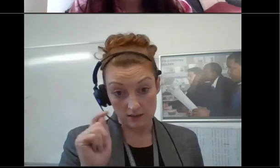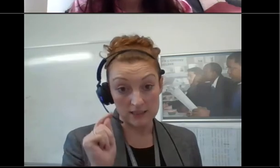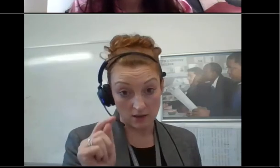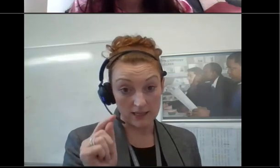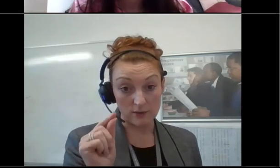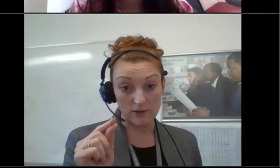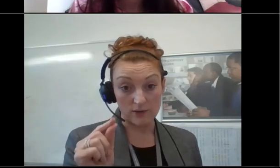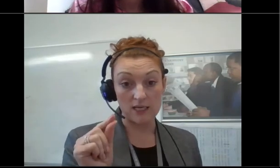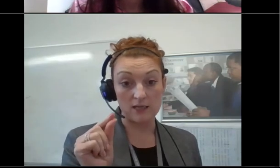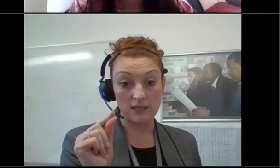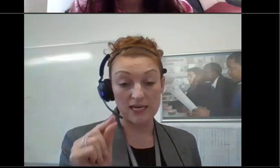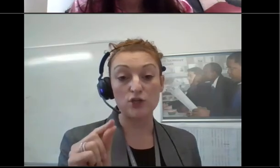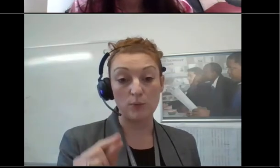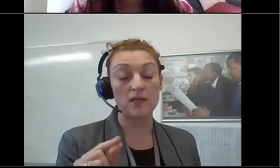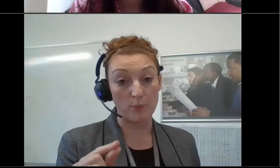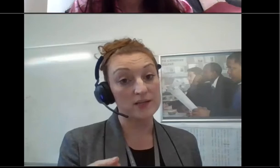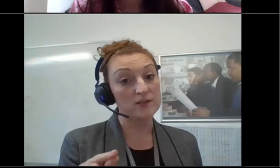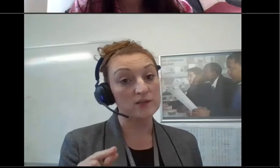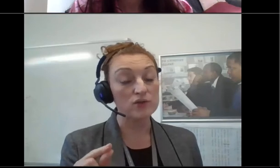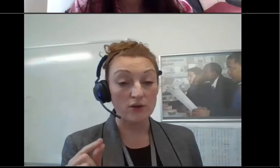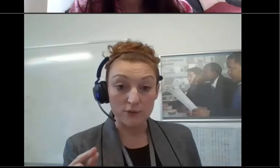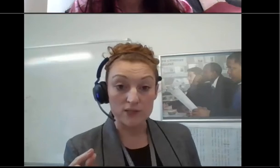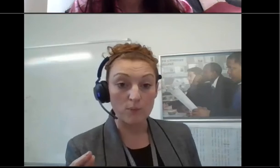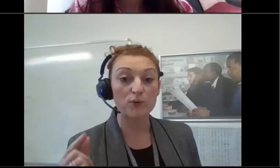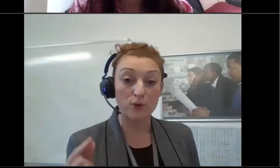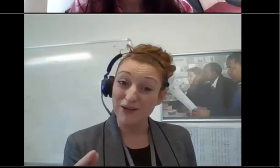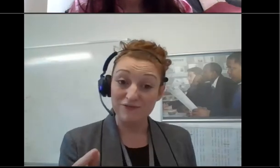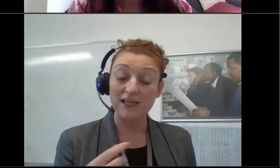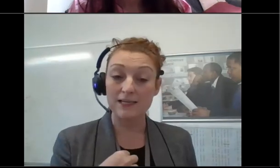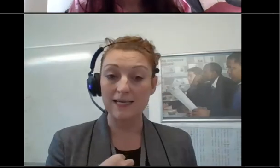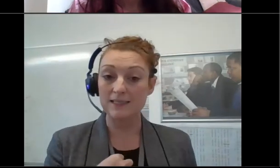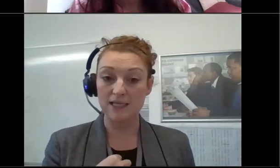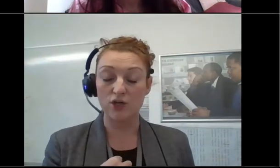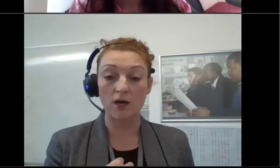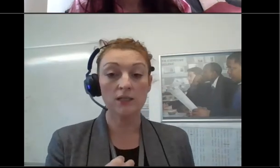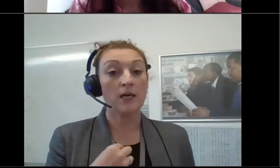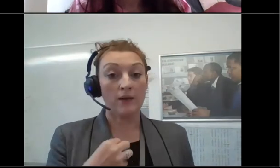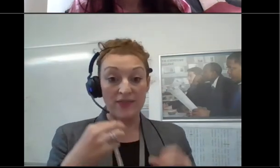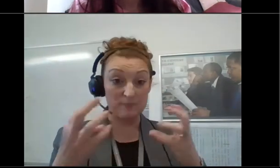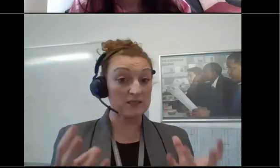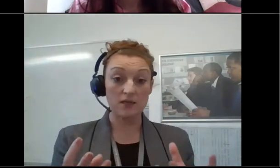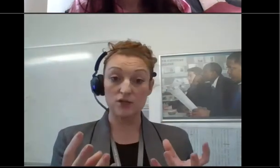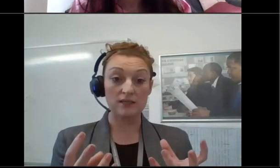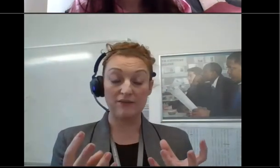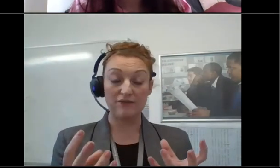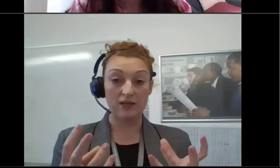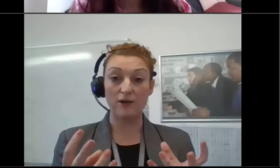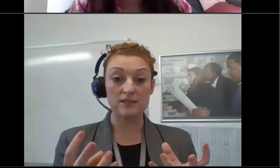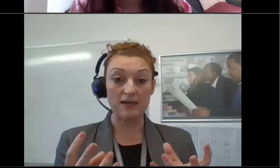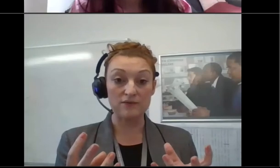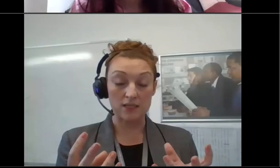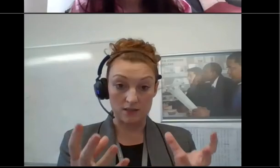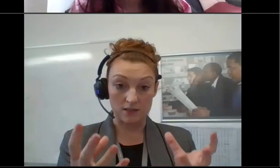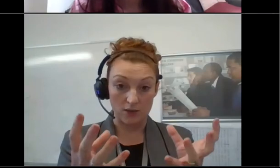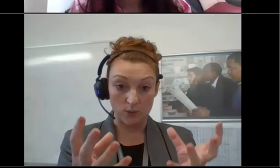depends entirely on the issue with the young person. So, for example, you might feel as a head teacher, there's been such a significant health